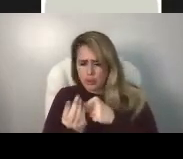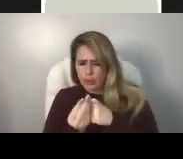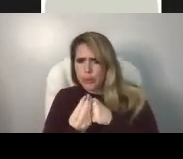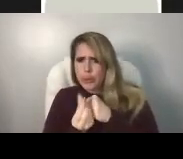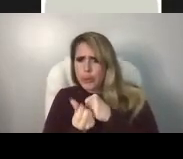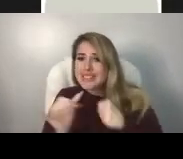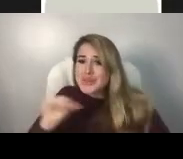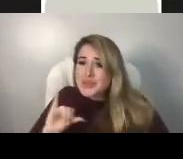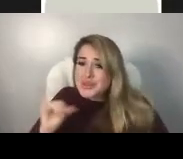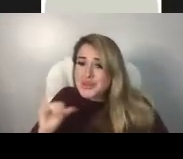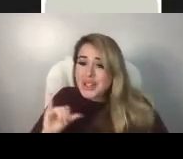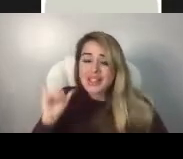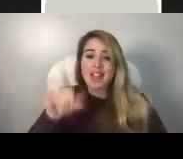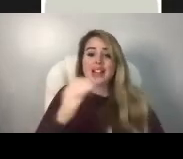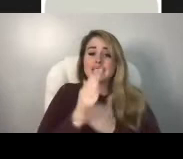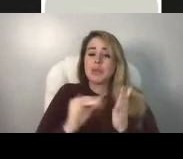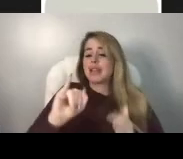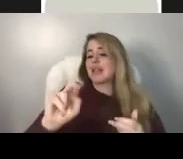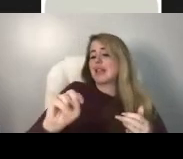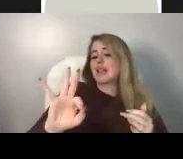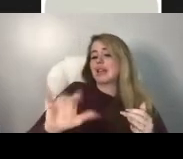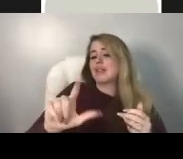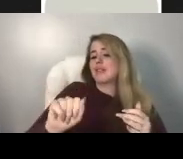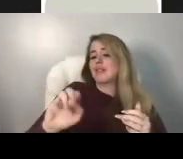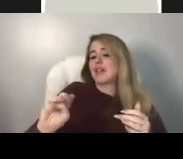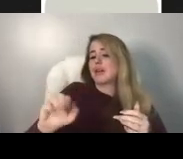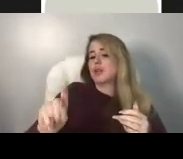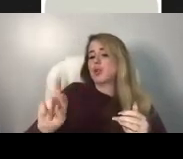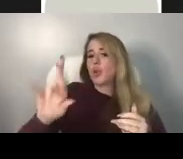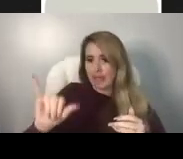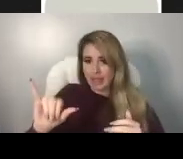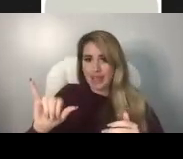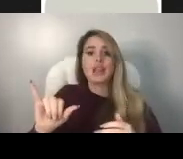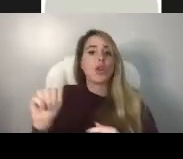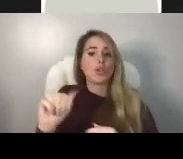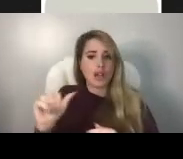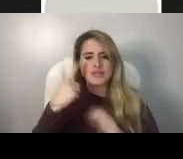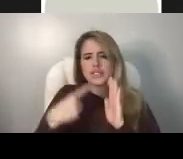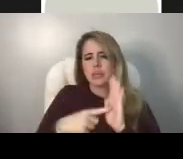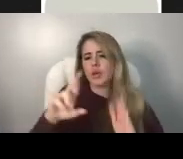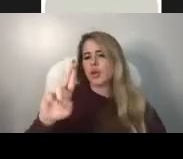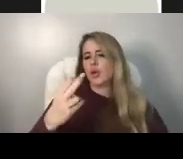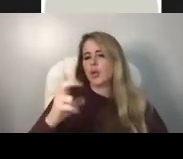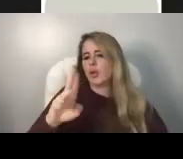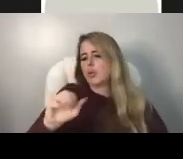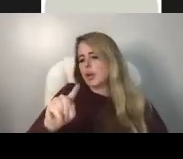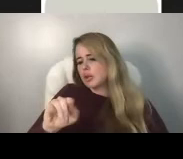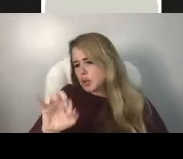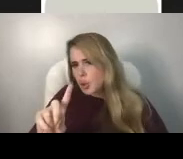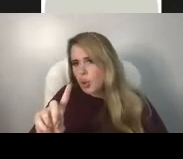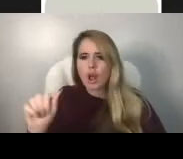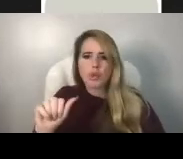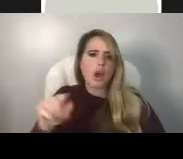that are not uncommon, and things like rheumatoid arthritis, psoriatic arthritis,